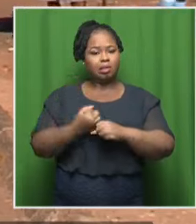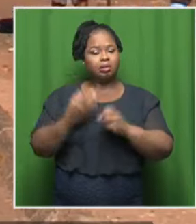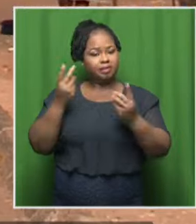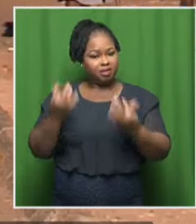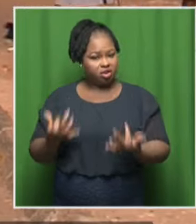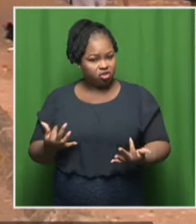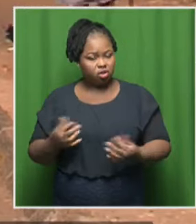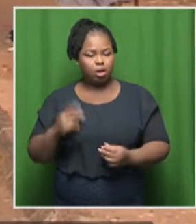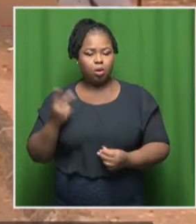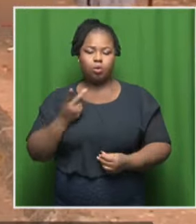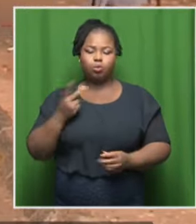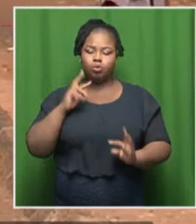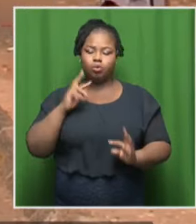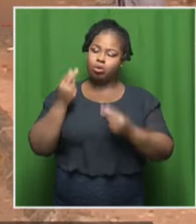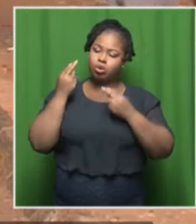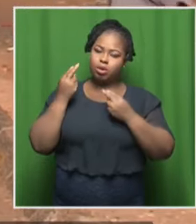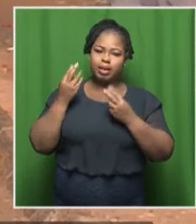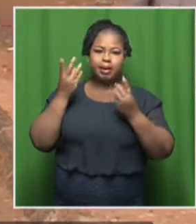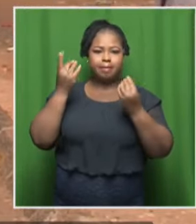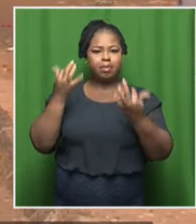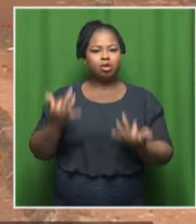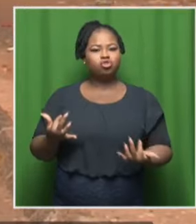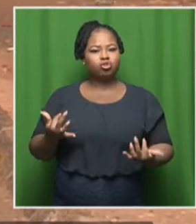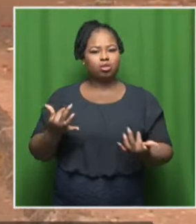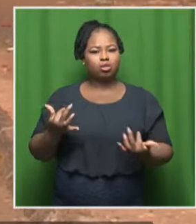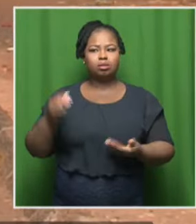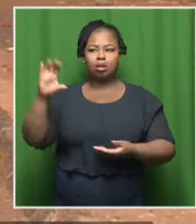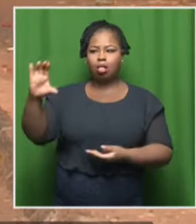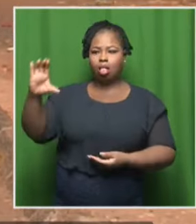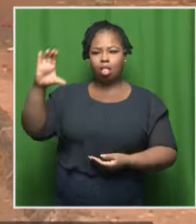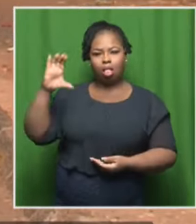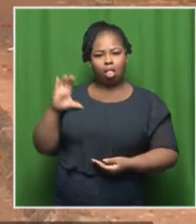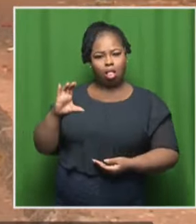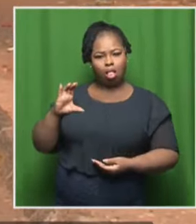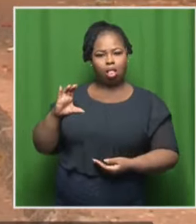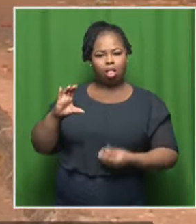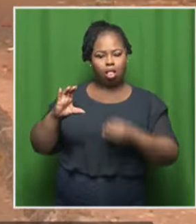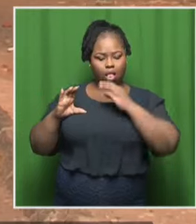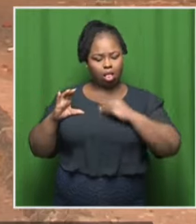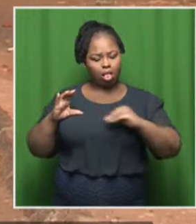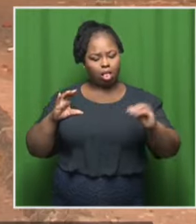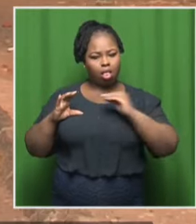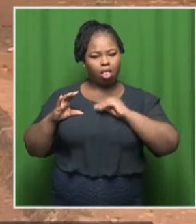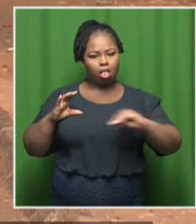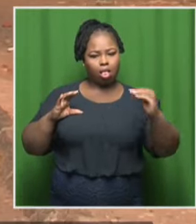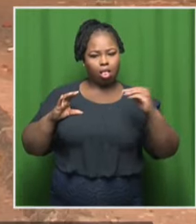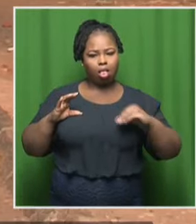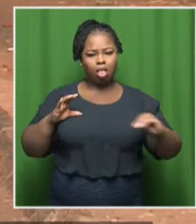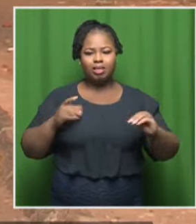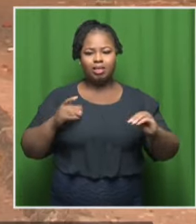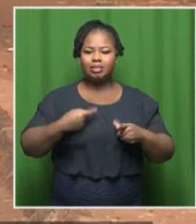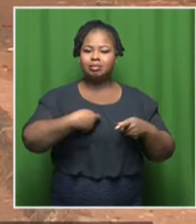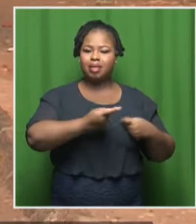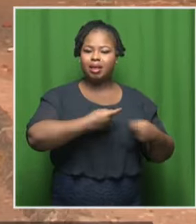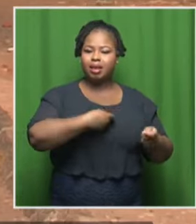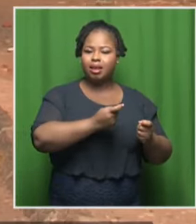also reflected on the budget that was tabled, how much money was spent, and of course also reflecting on